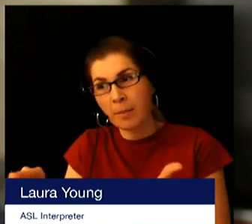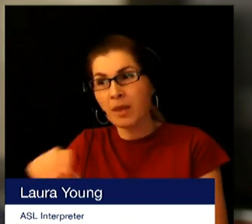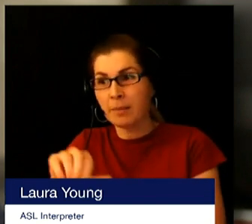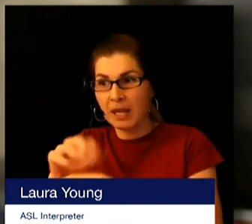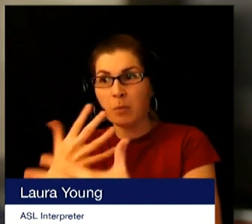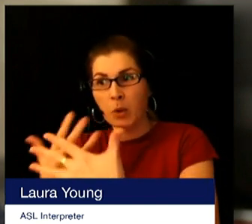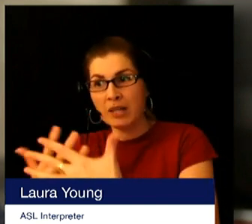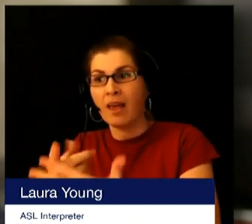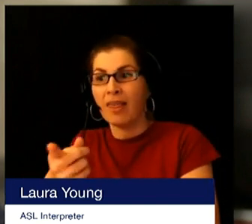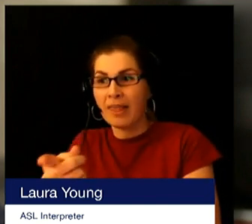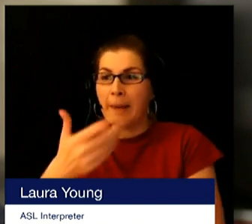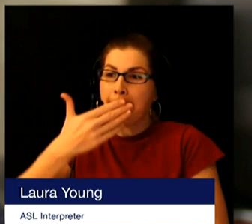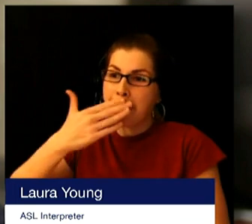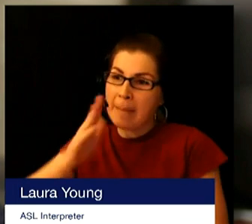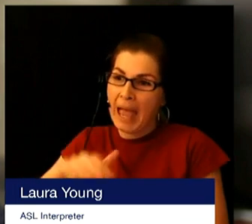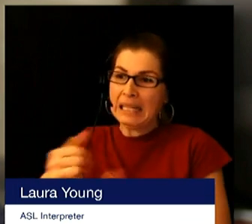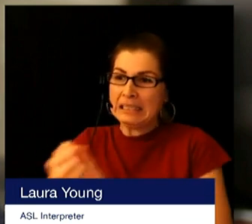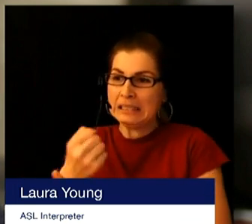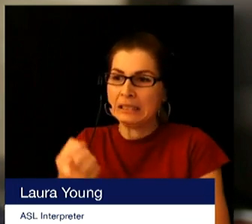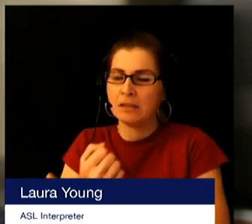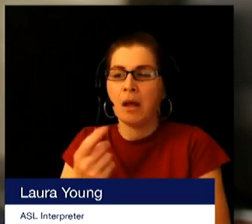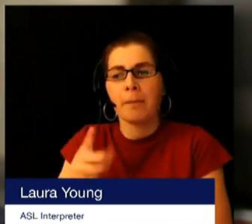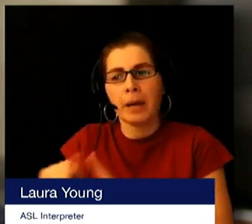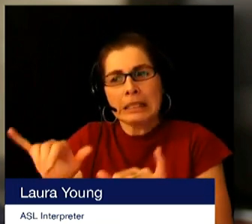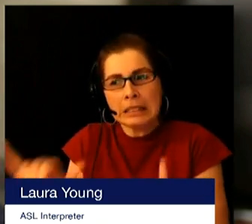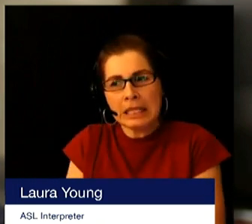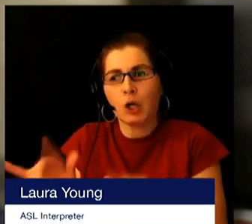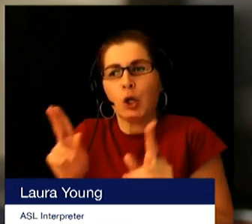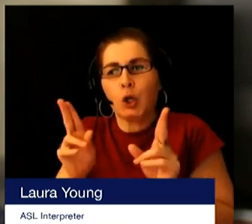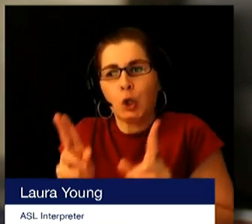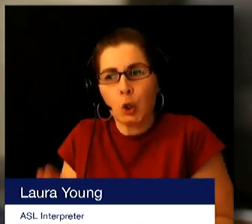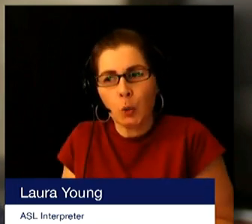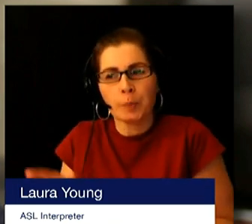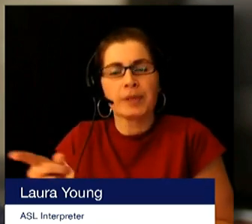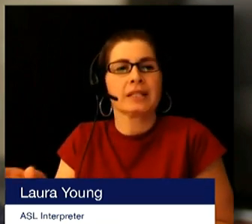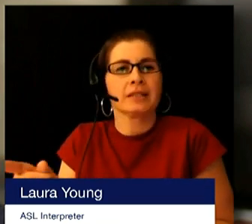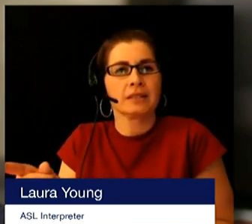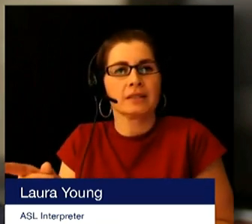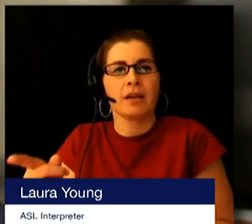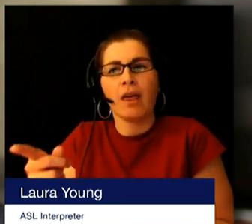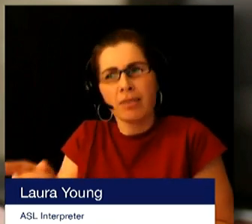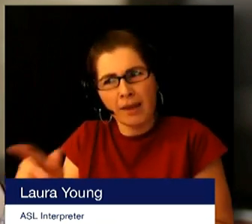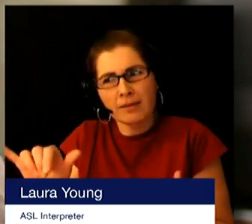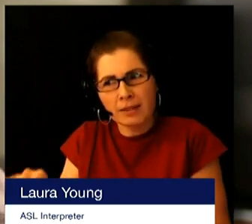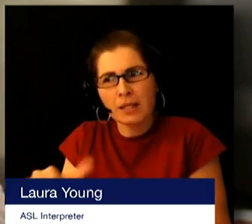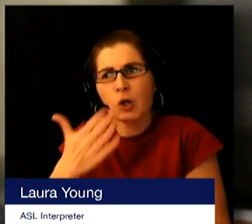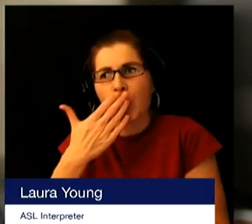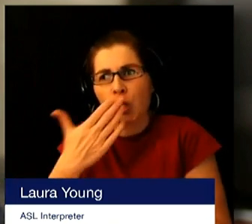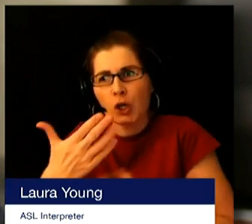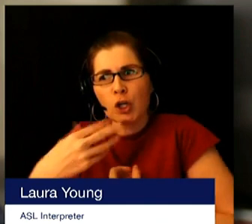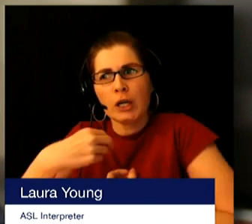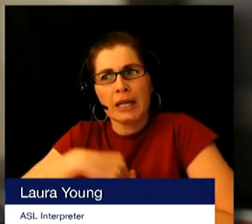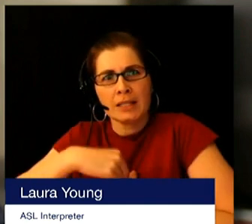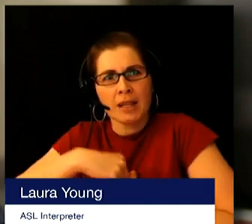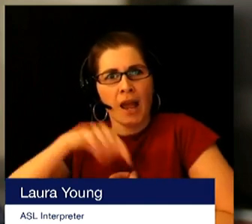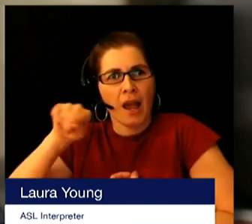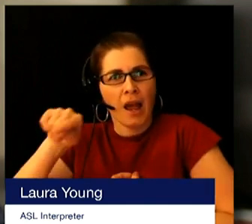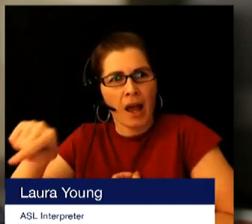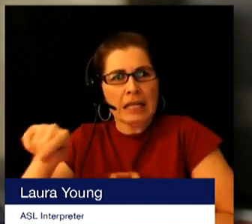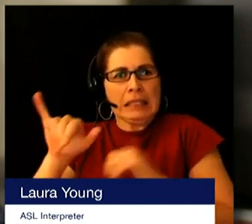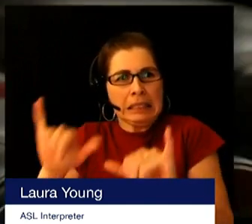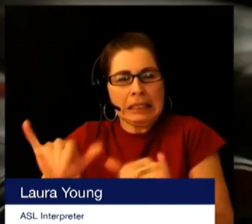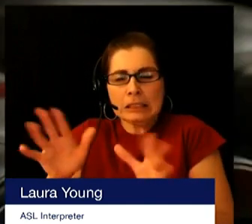their humanity, that there was still so much good and potential there to be worked with, you know, and nurtured